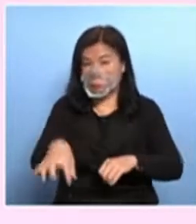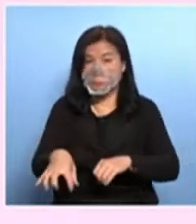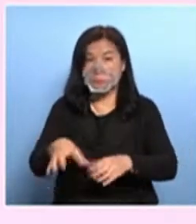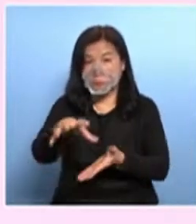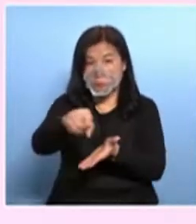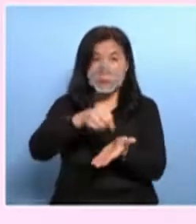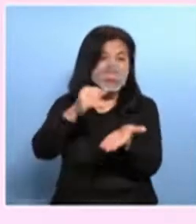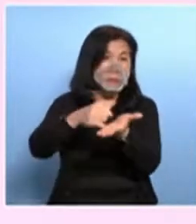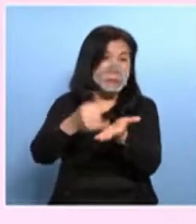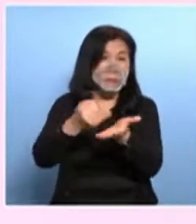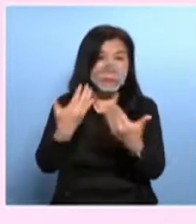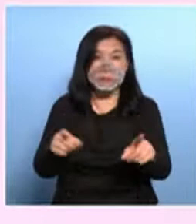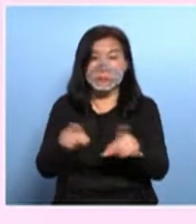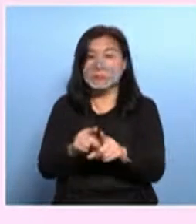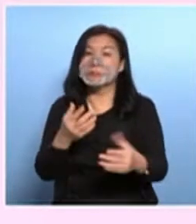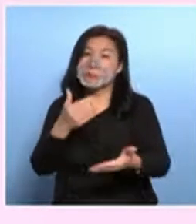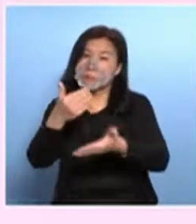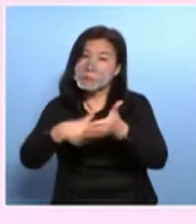and transparency,